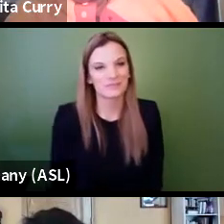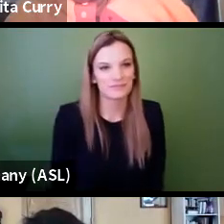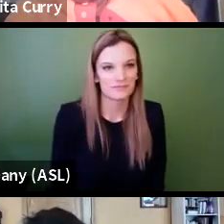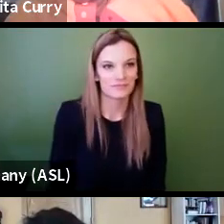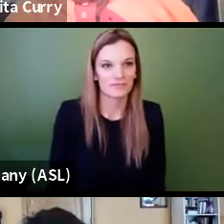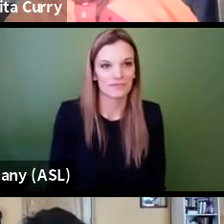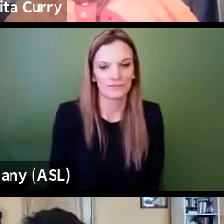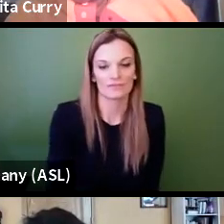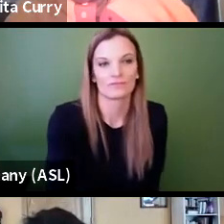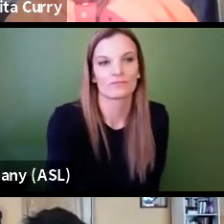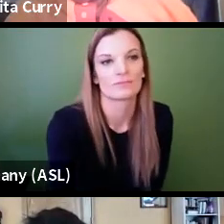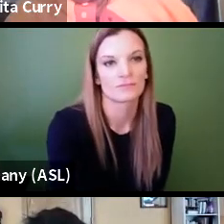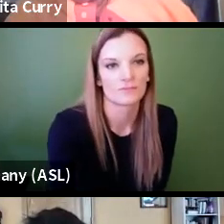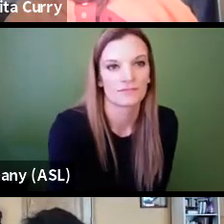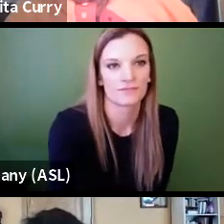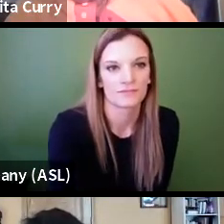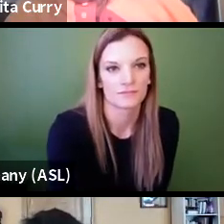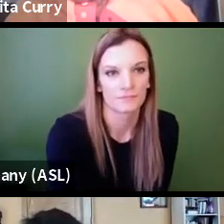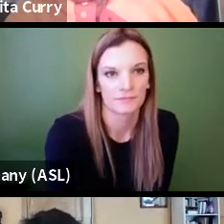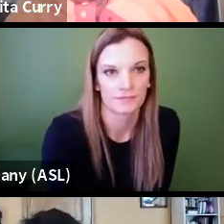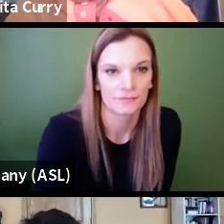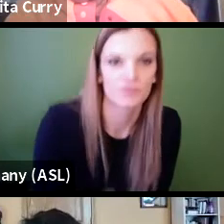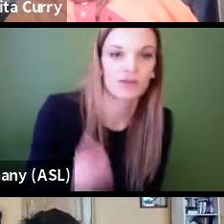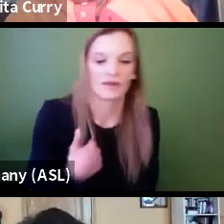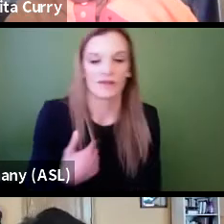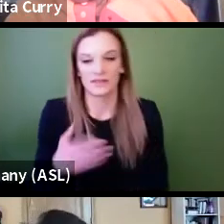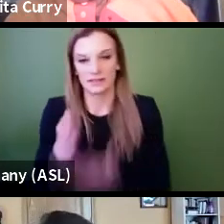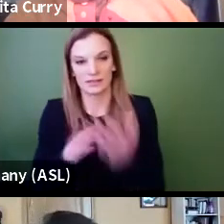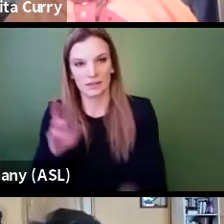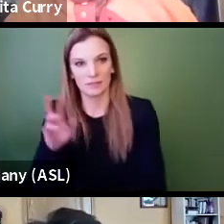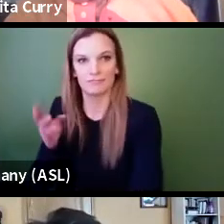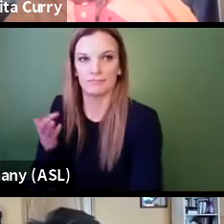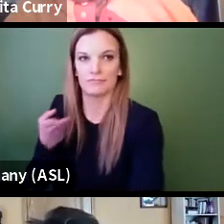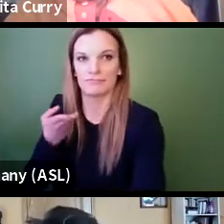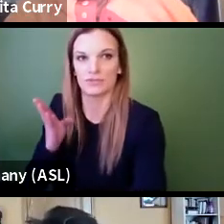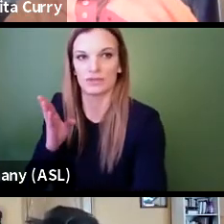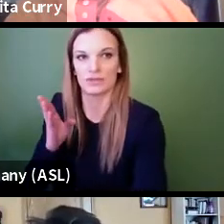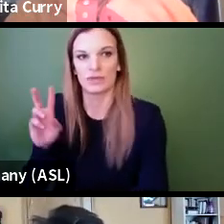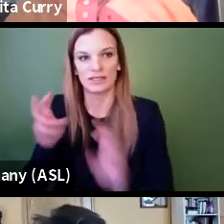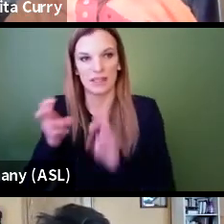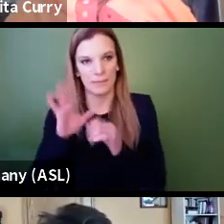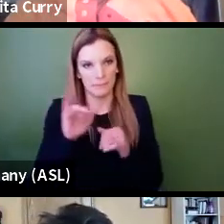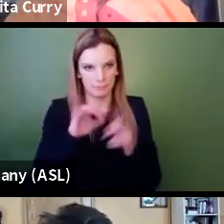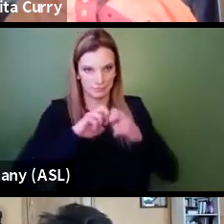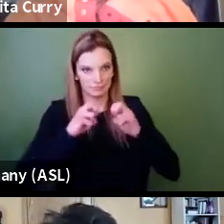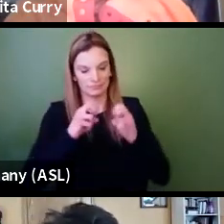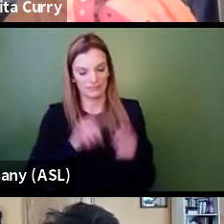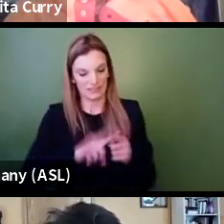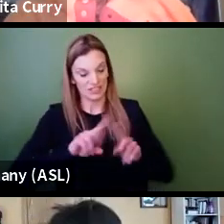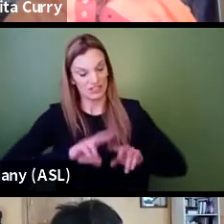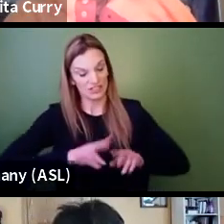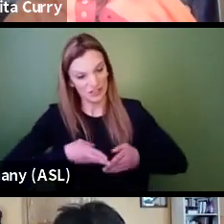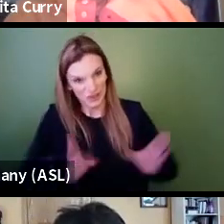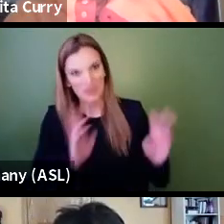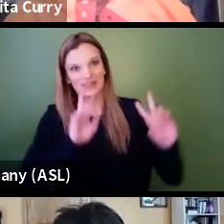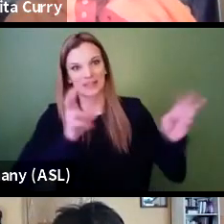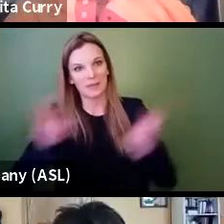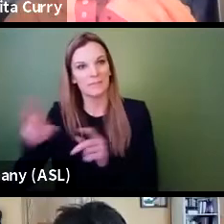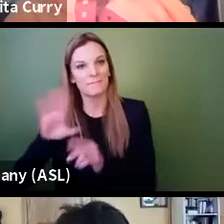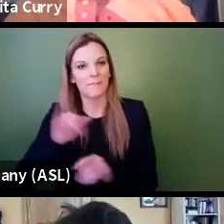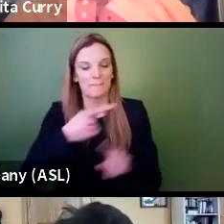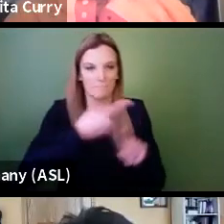There are some general ones that we've listed, general topics kind of by month in meeting, but as we move along, we certainly